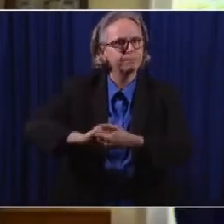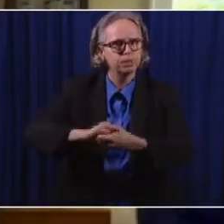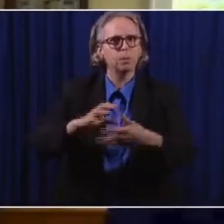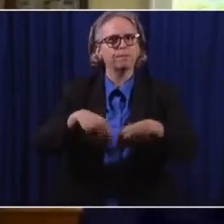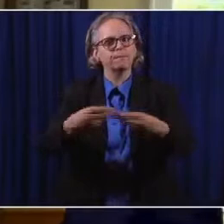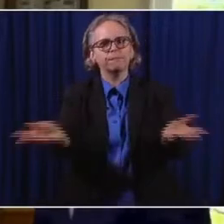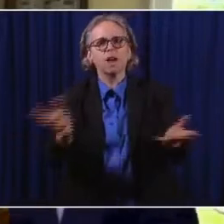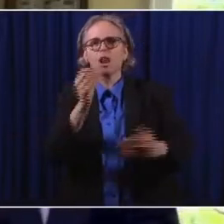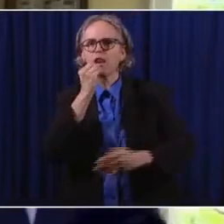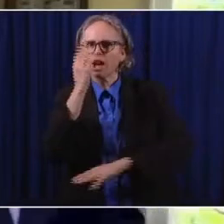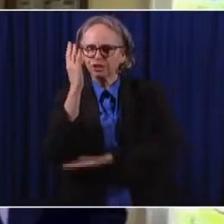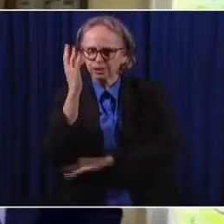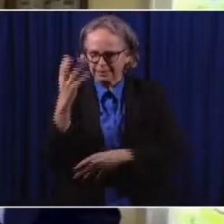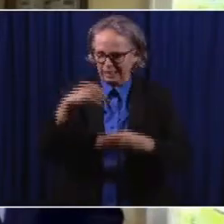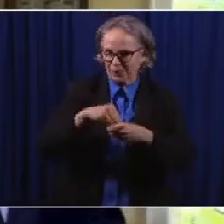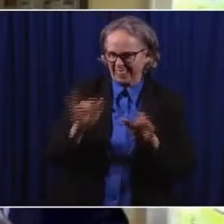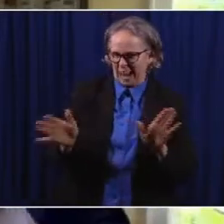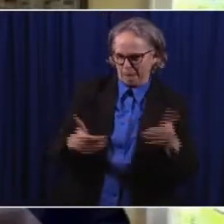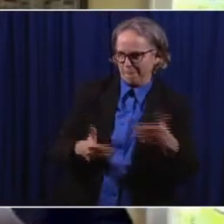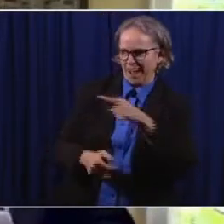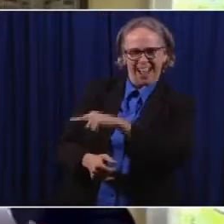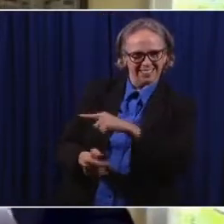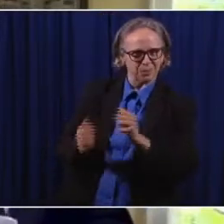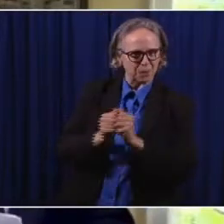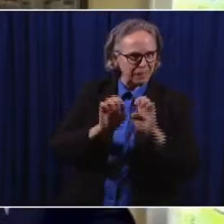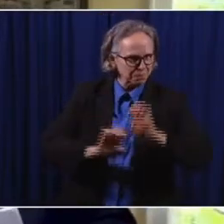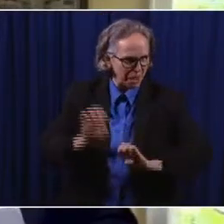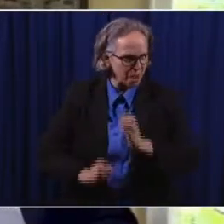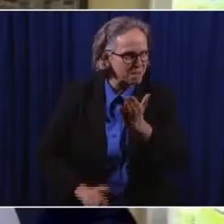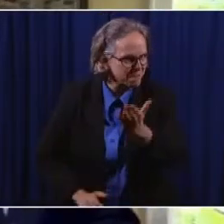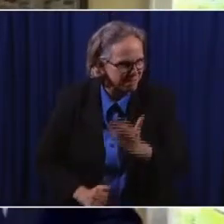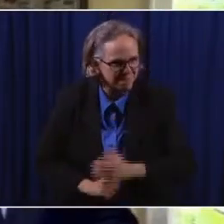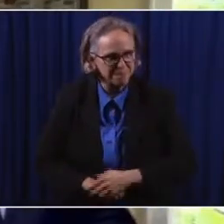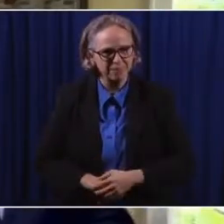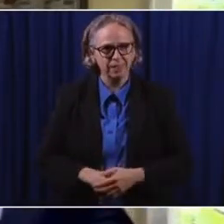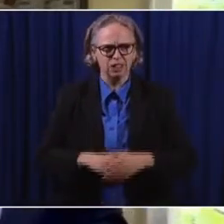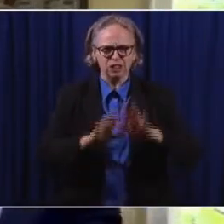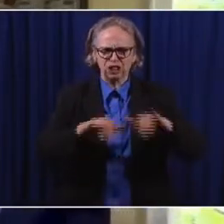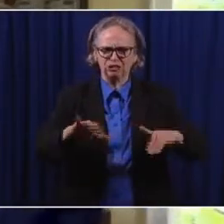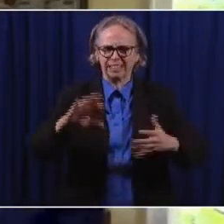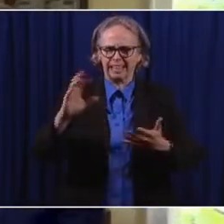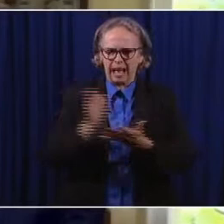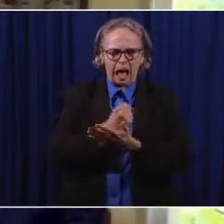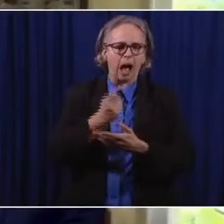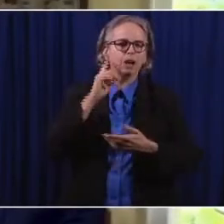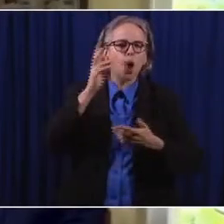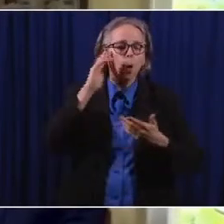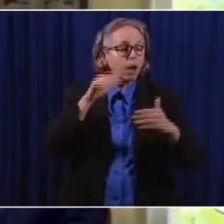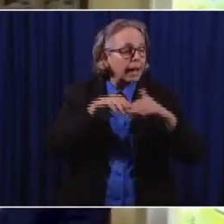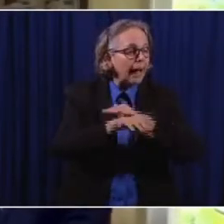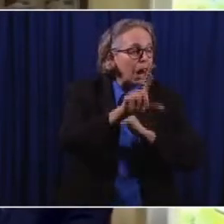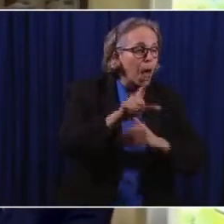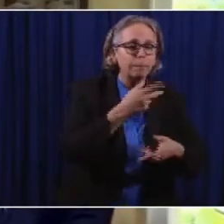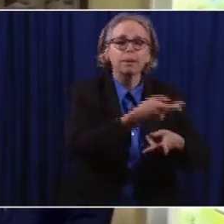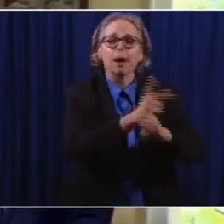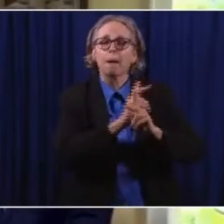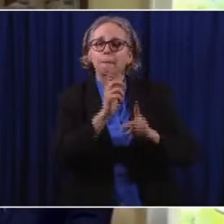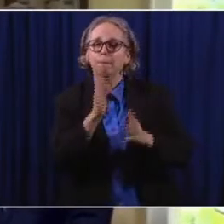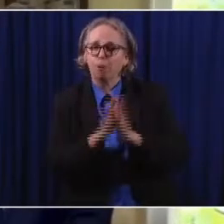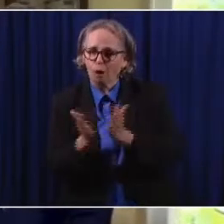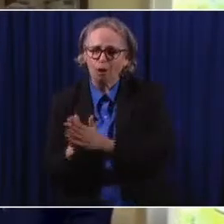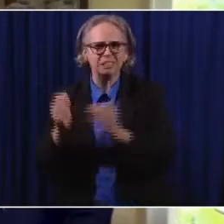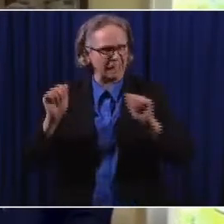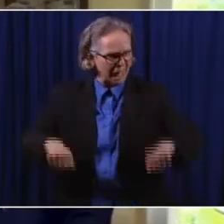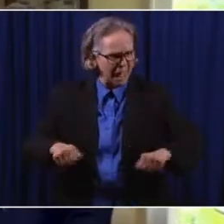furnished by the Hunger Alliance, and the kids can check out books as well. Yesterday, COSI was actually